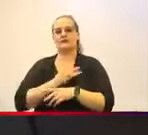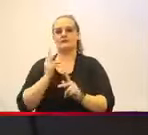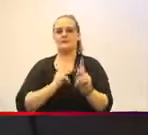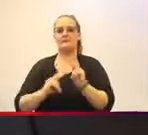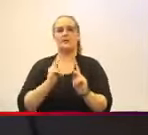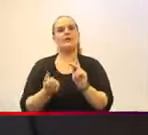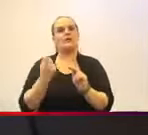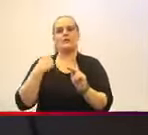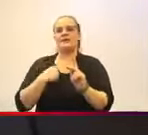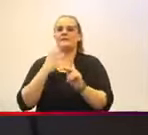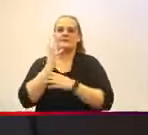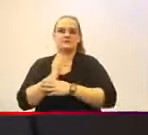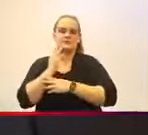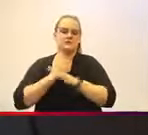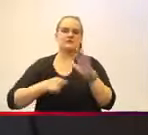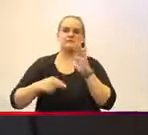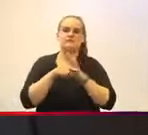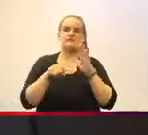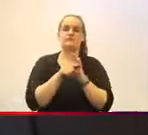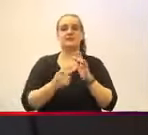in a global pandemic.